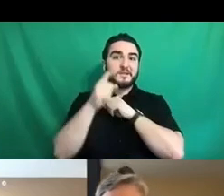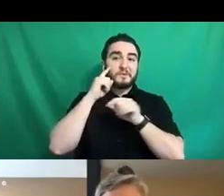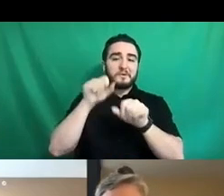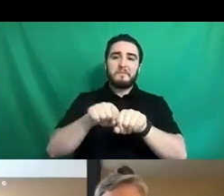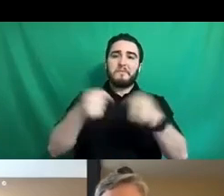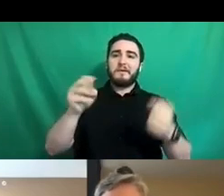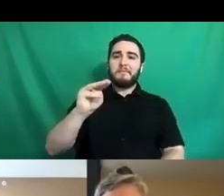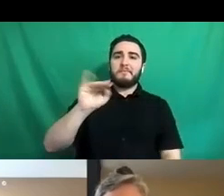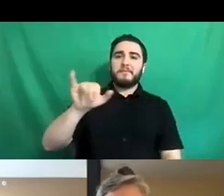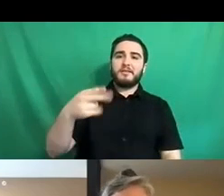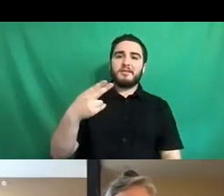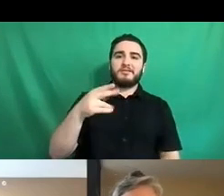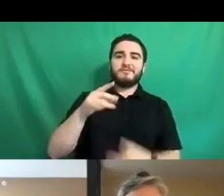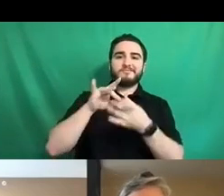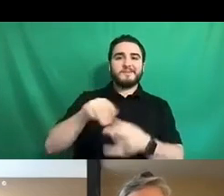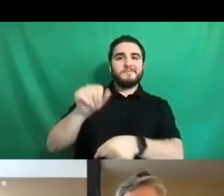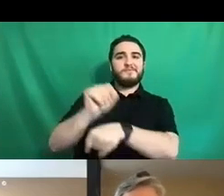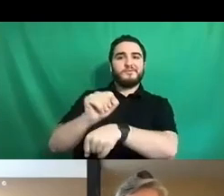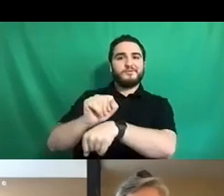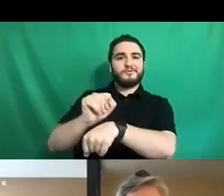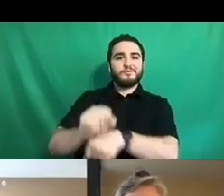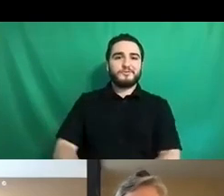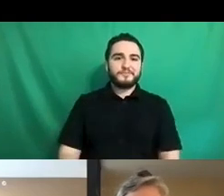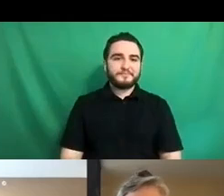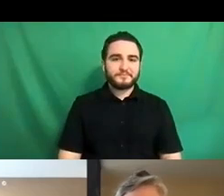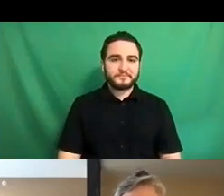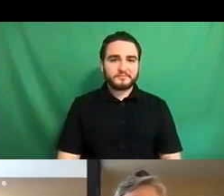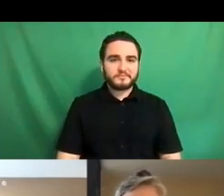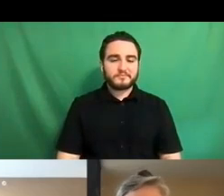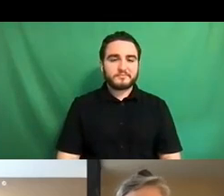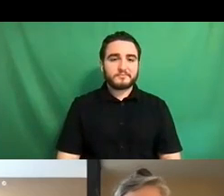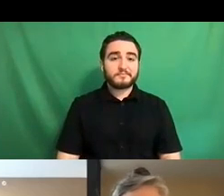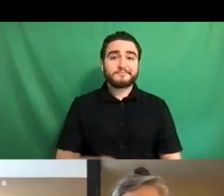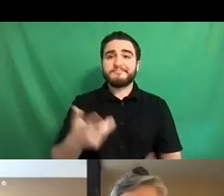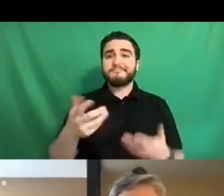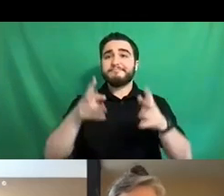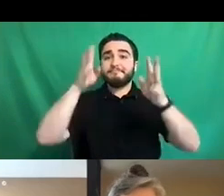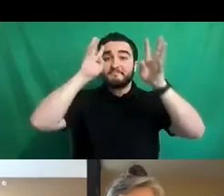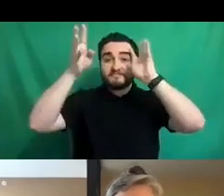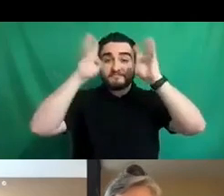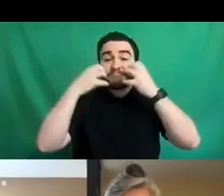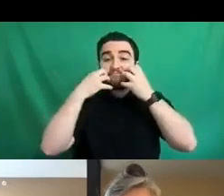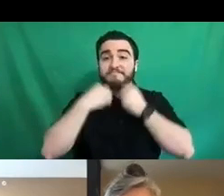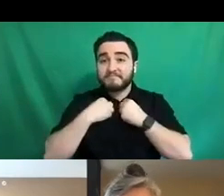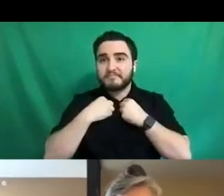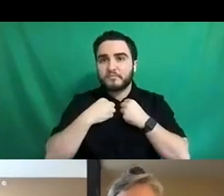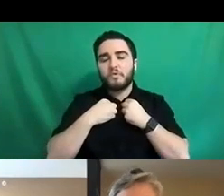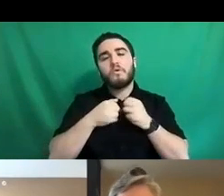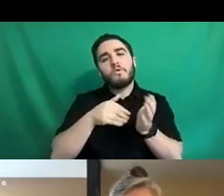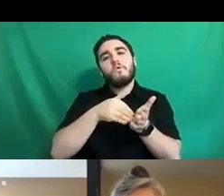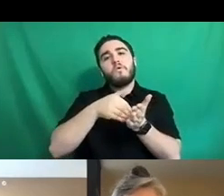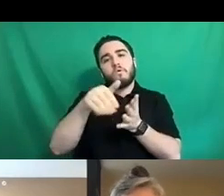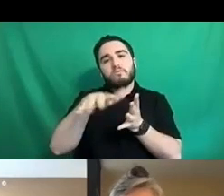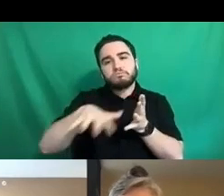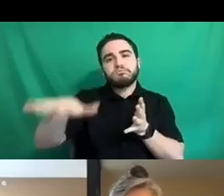of employability. You might be interested in innovation. Innovation comes up in a lot of websites. A lot